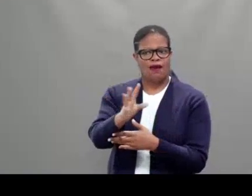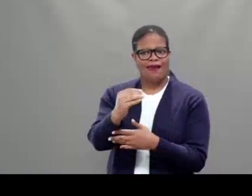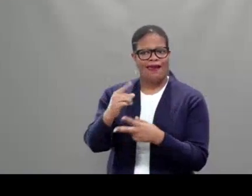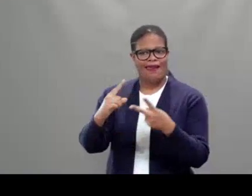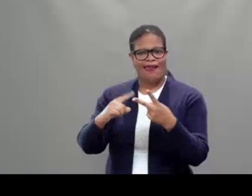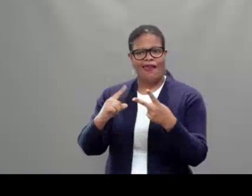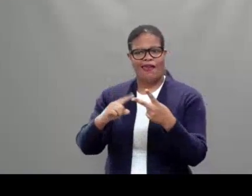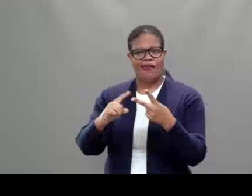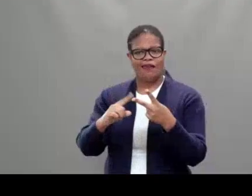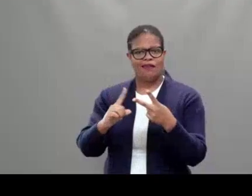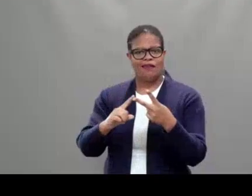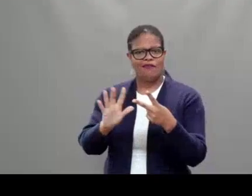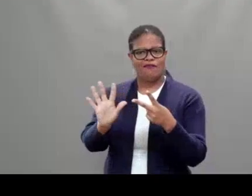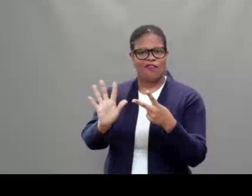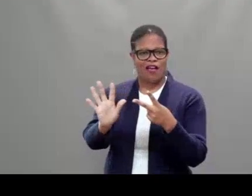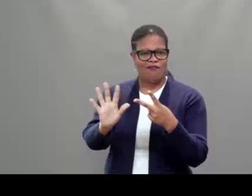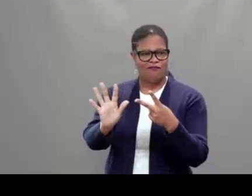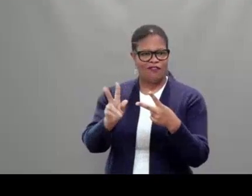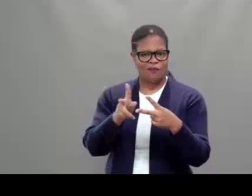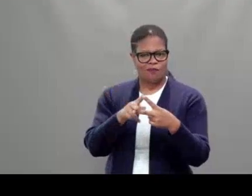5,